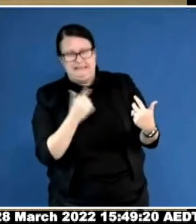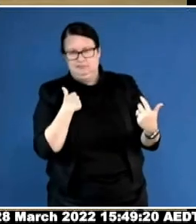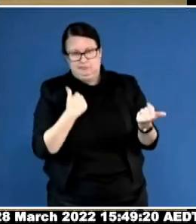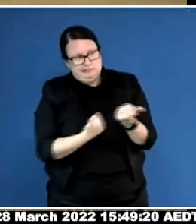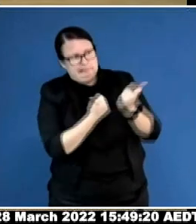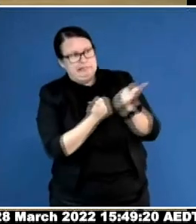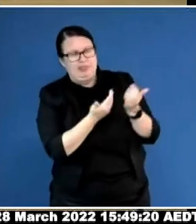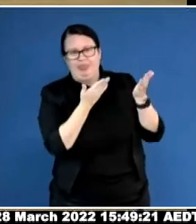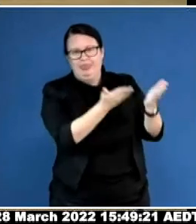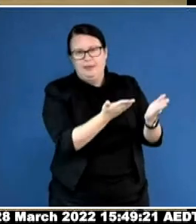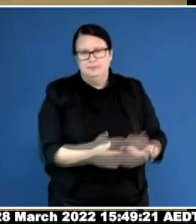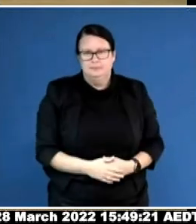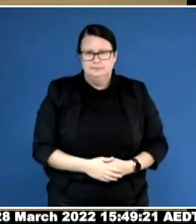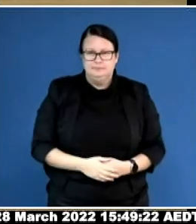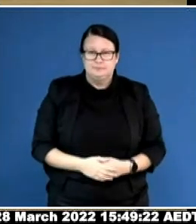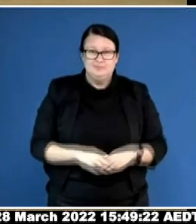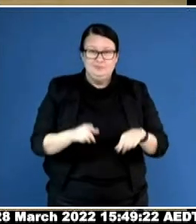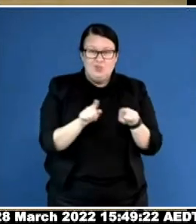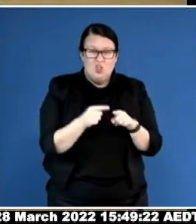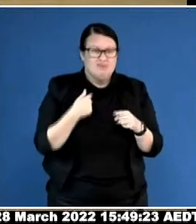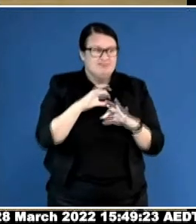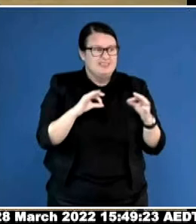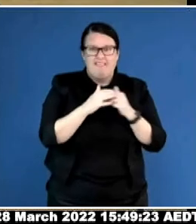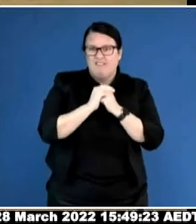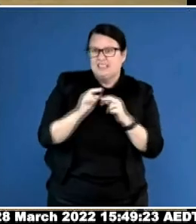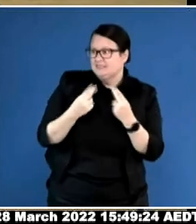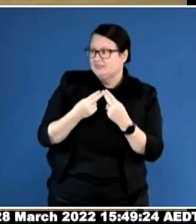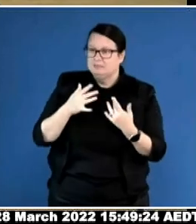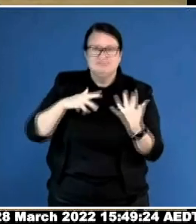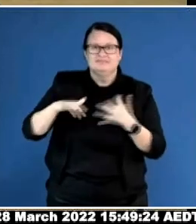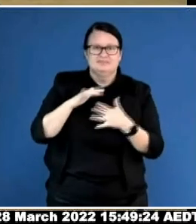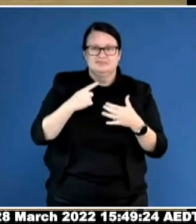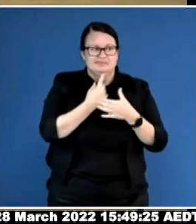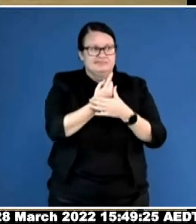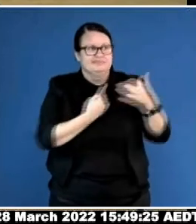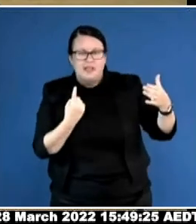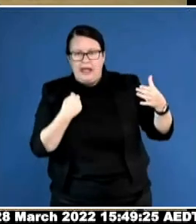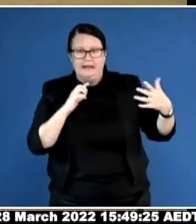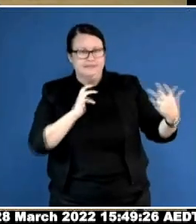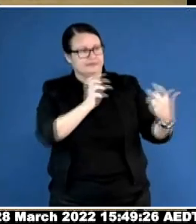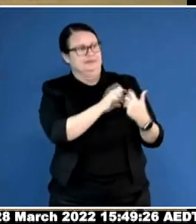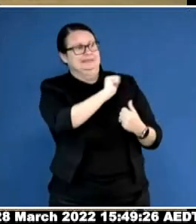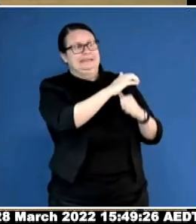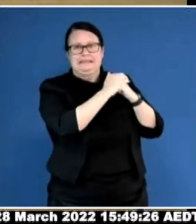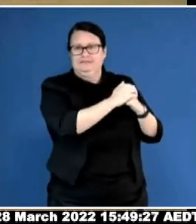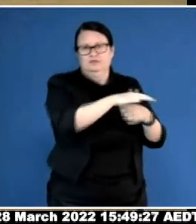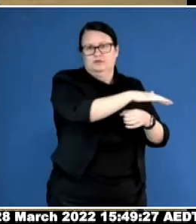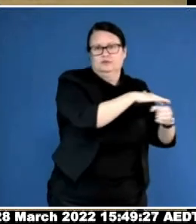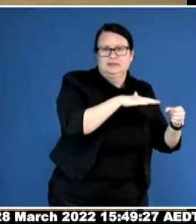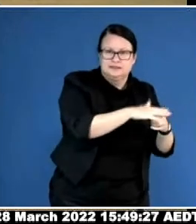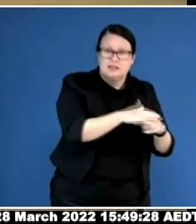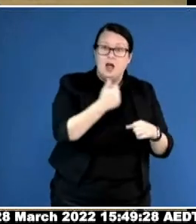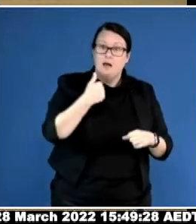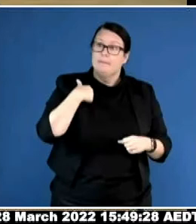goals. I was also socially isolated, adopting my partner's social circle, and withdrew from pursuing